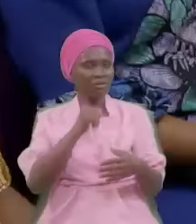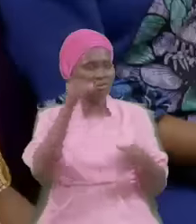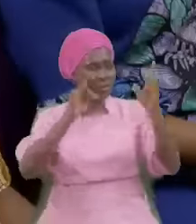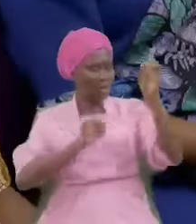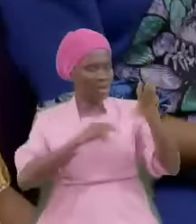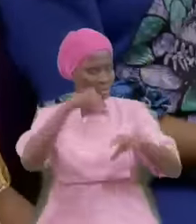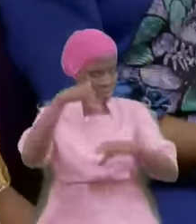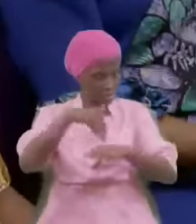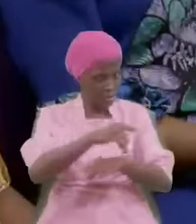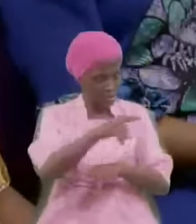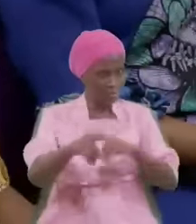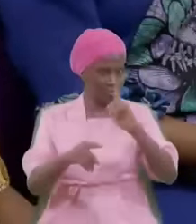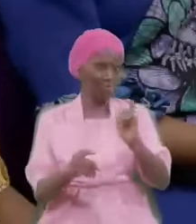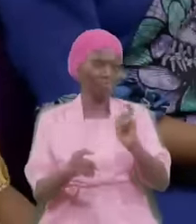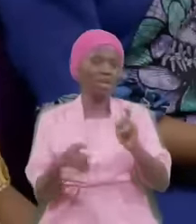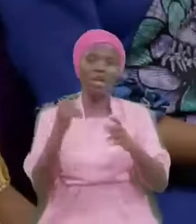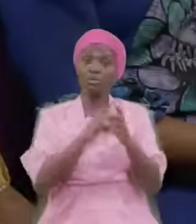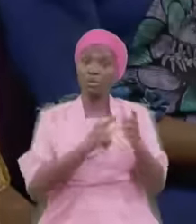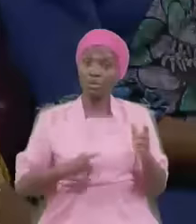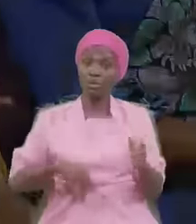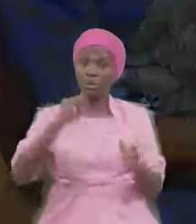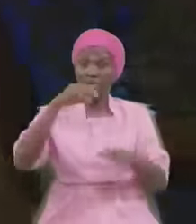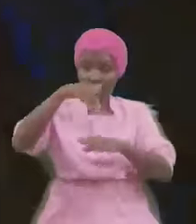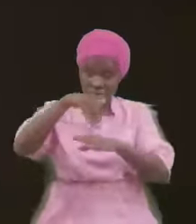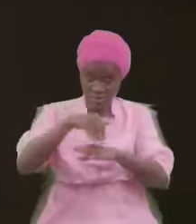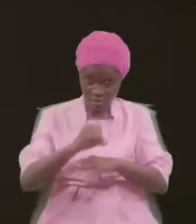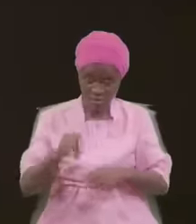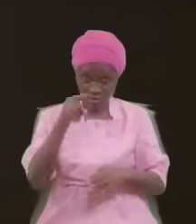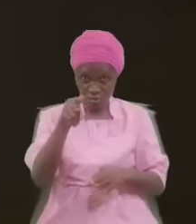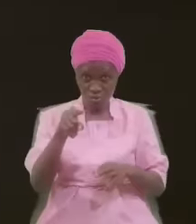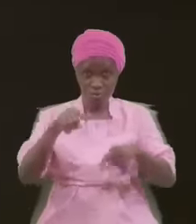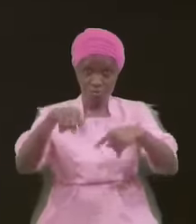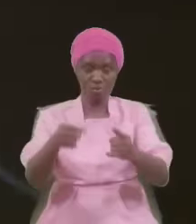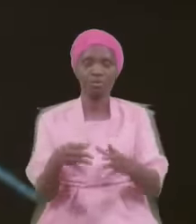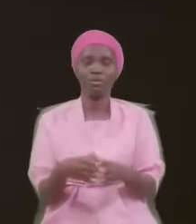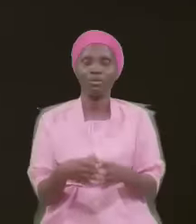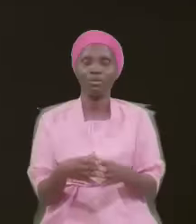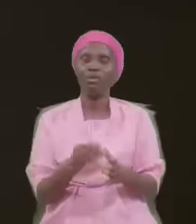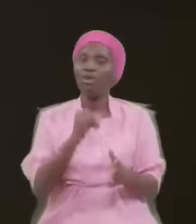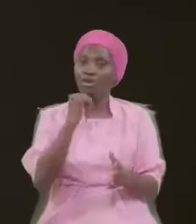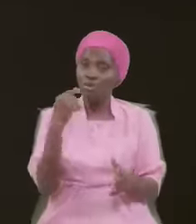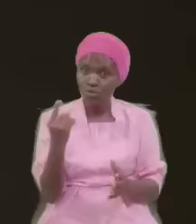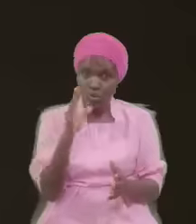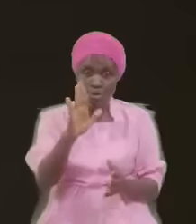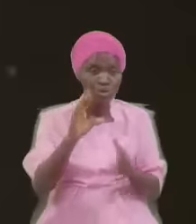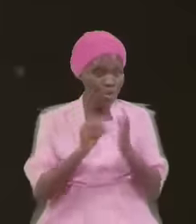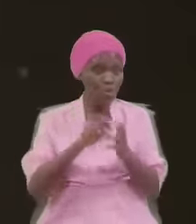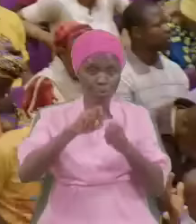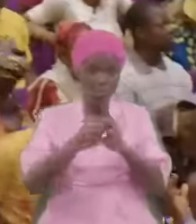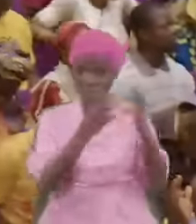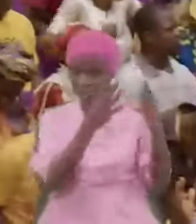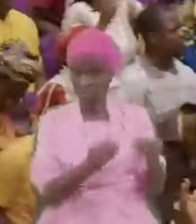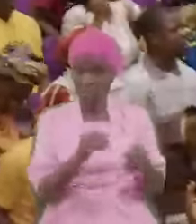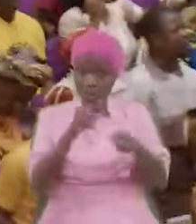forth. Not only that, your own problems will be solved, you'll be a solution to the problems of other